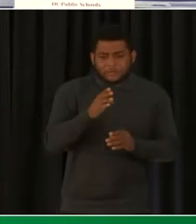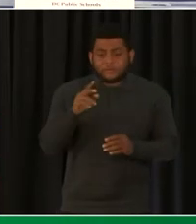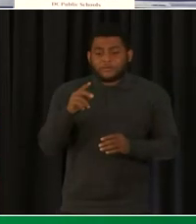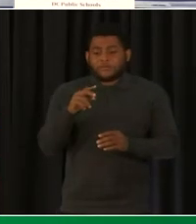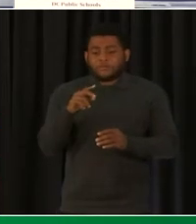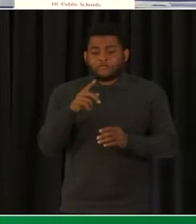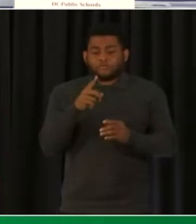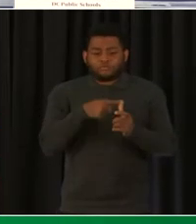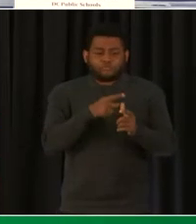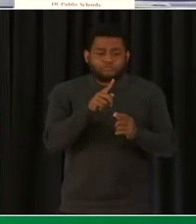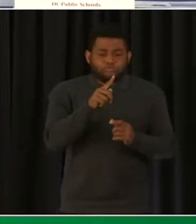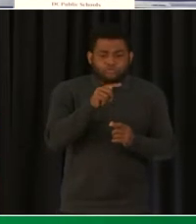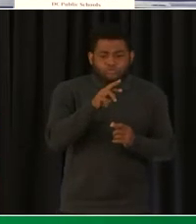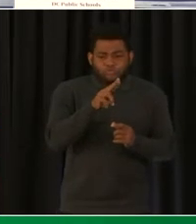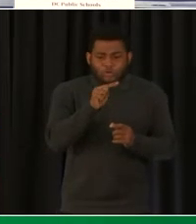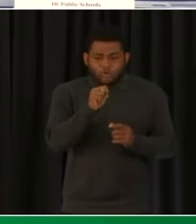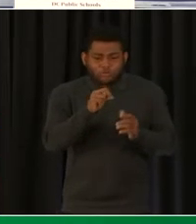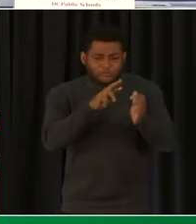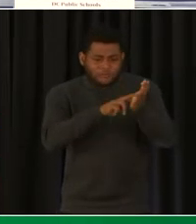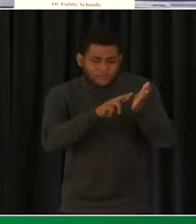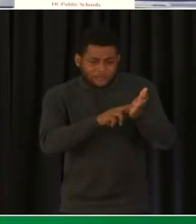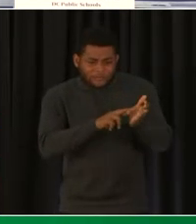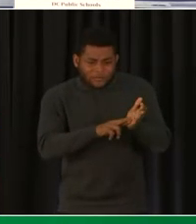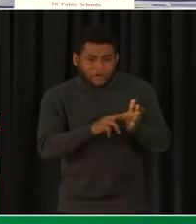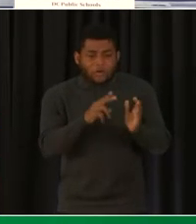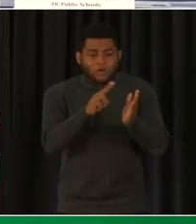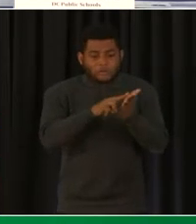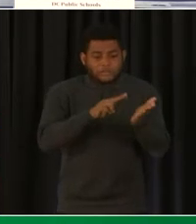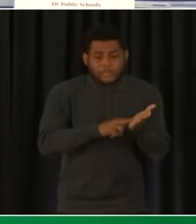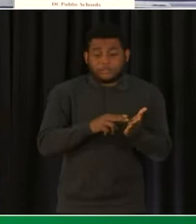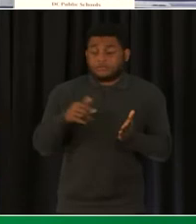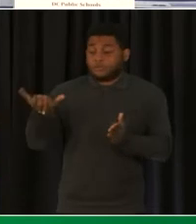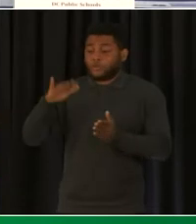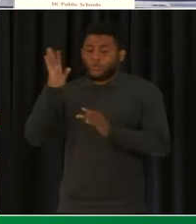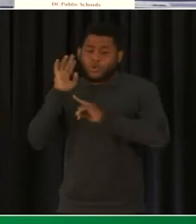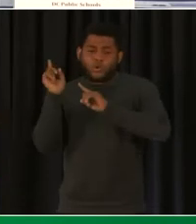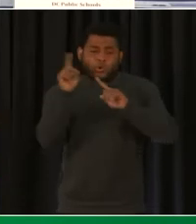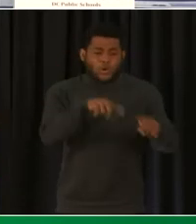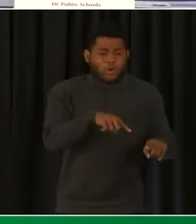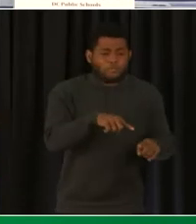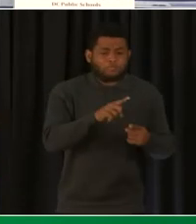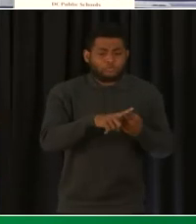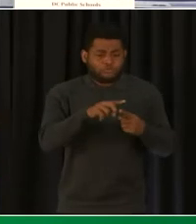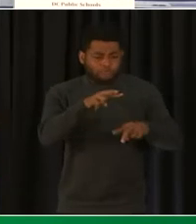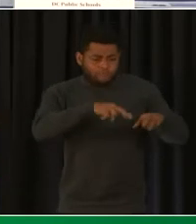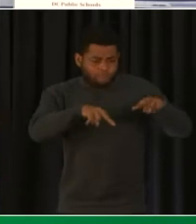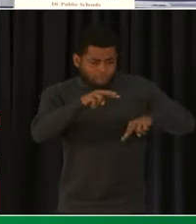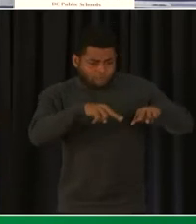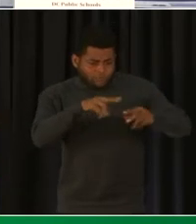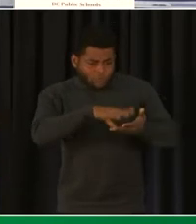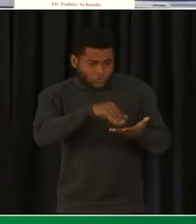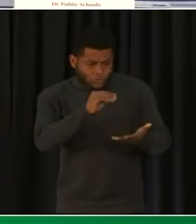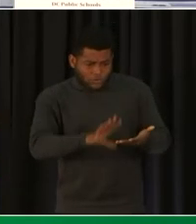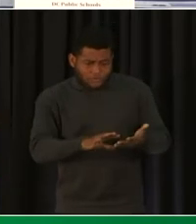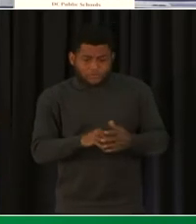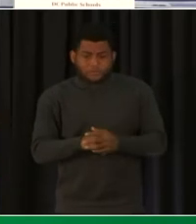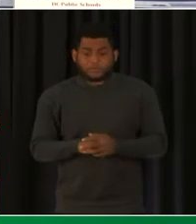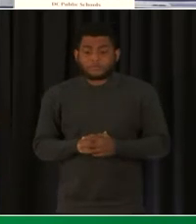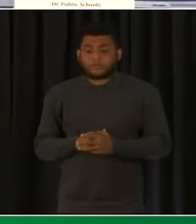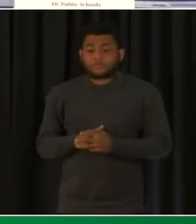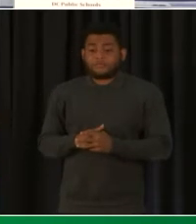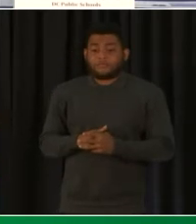RNs. Contracted RNs will come over. They will do an assessment of the student, and